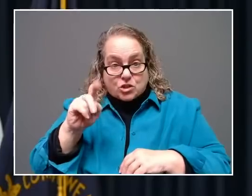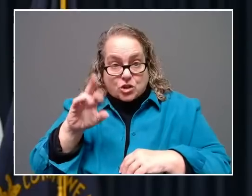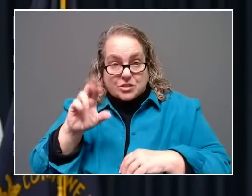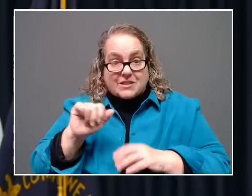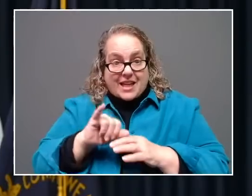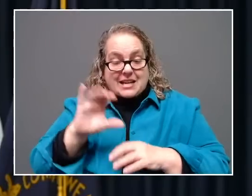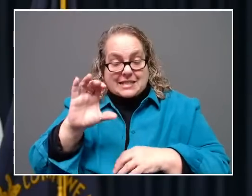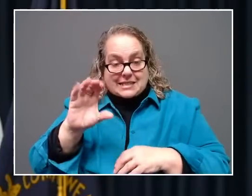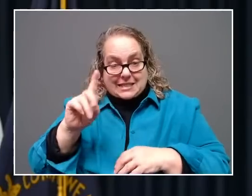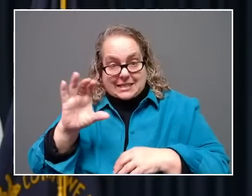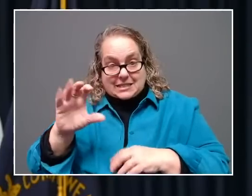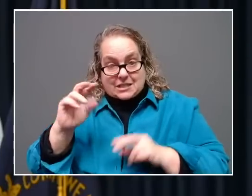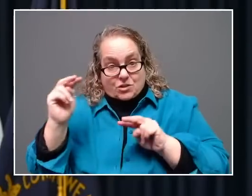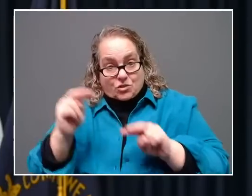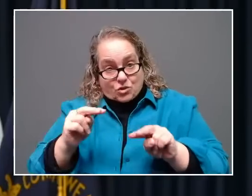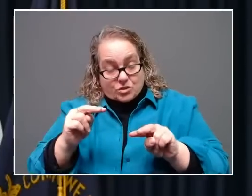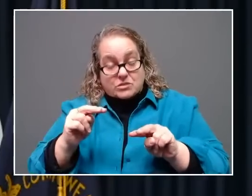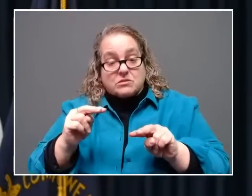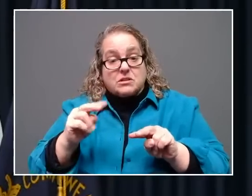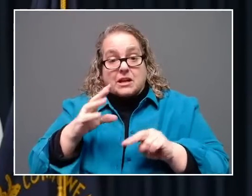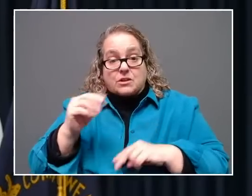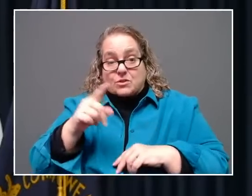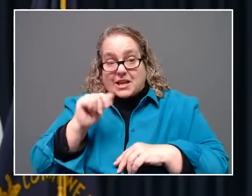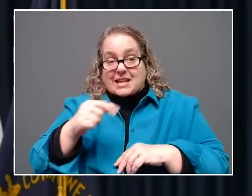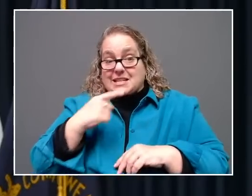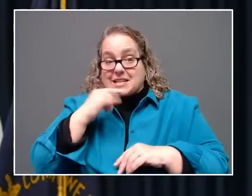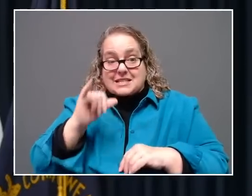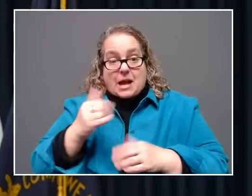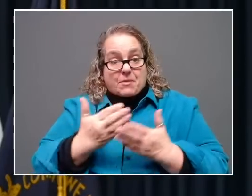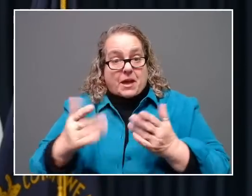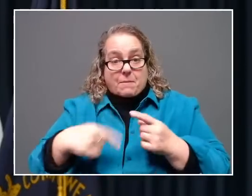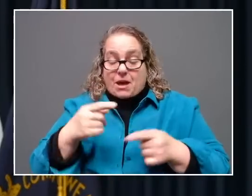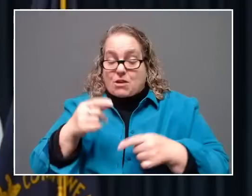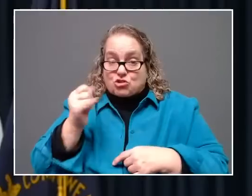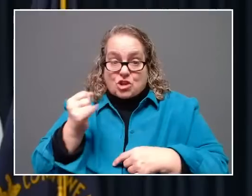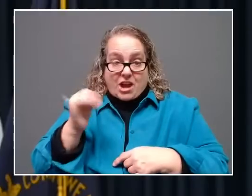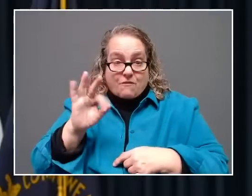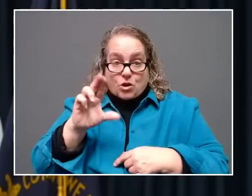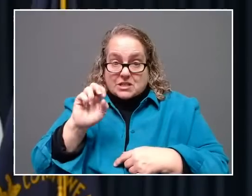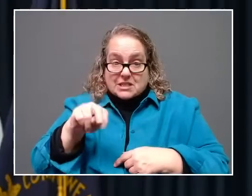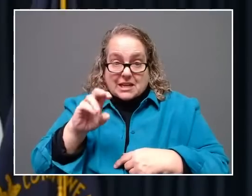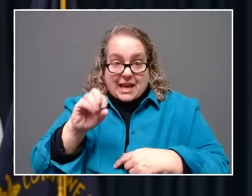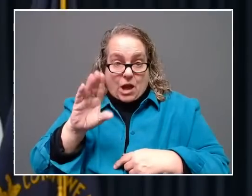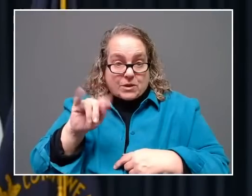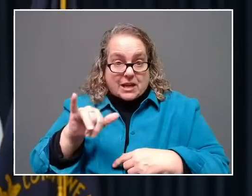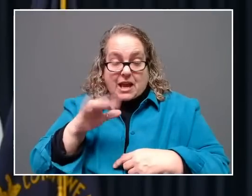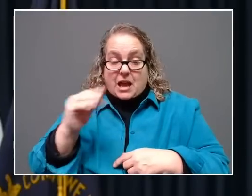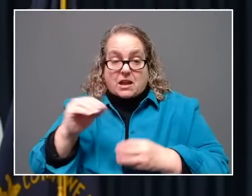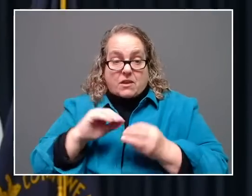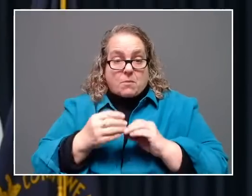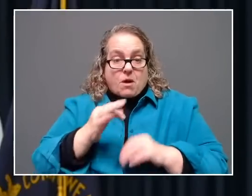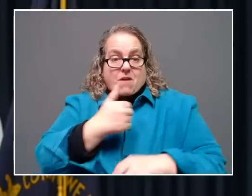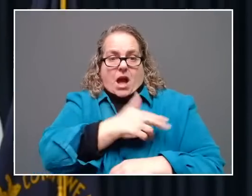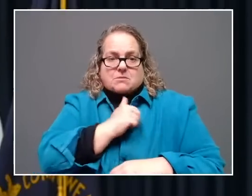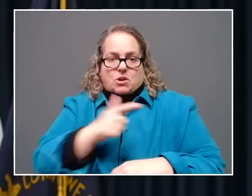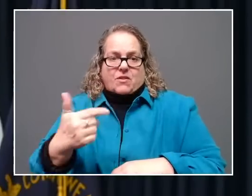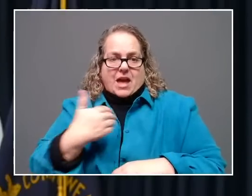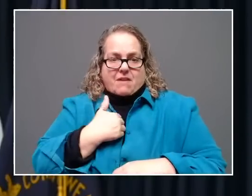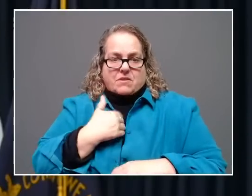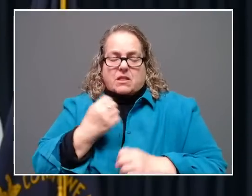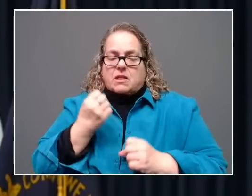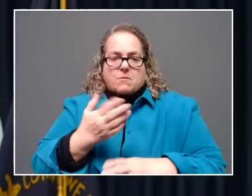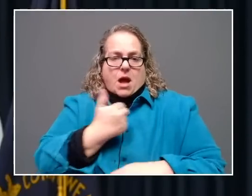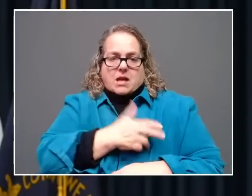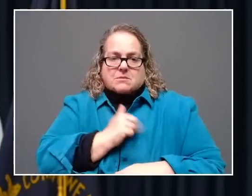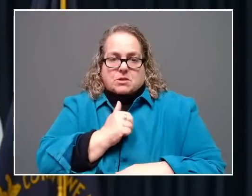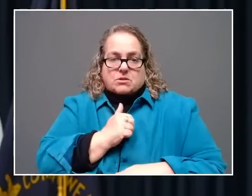at. And you could say the same about Jefferson County and the number of hospitals it has. It's currently in the green, not in